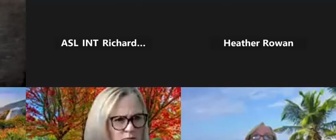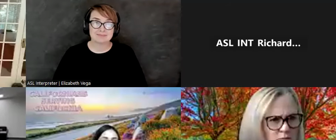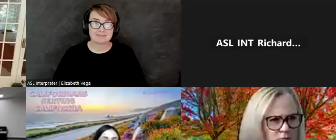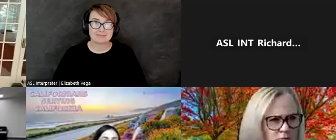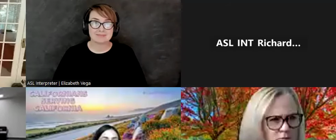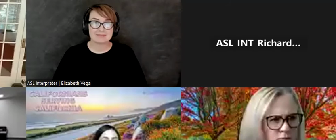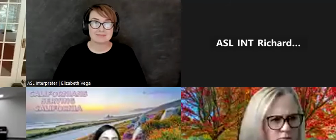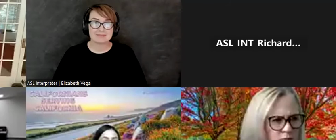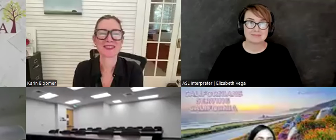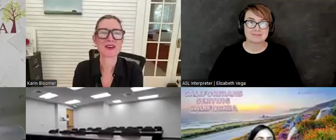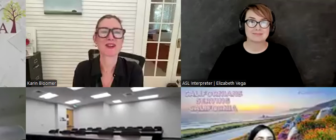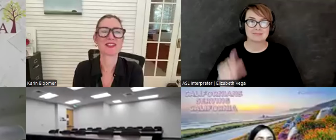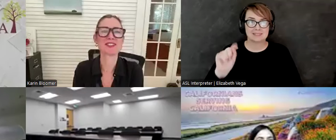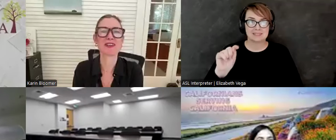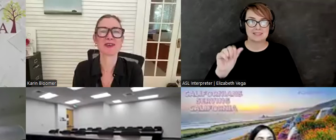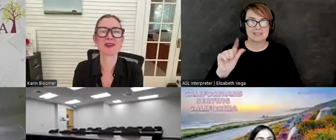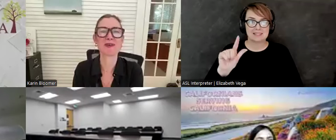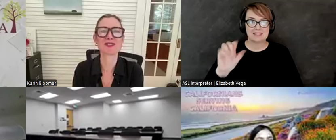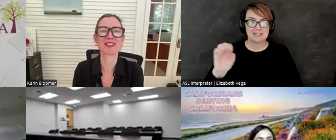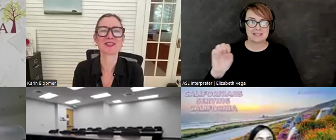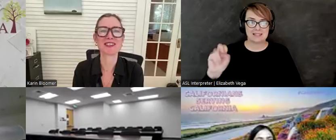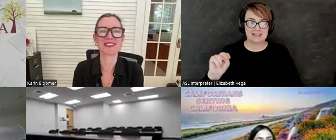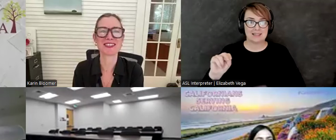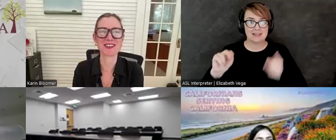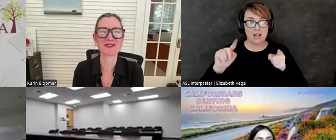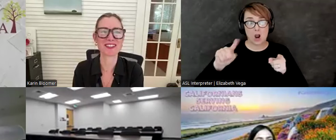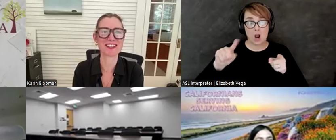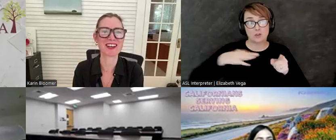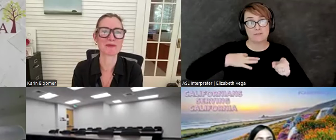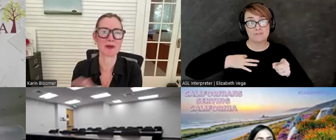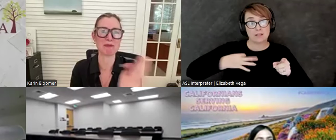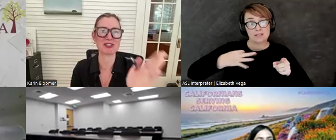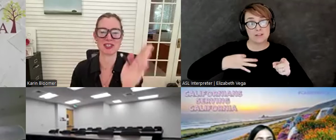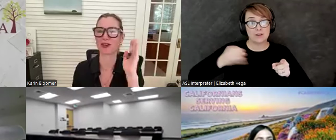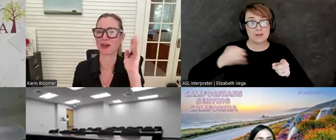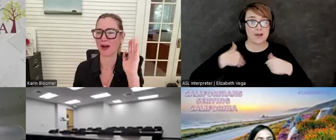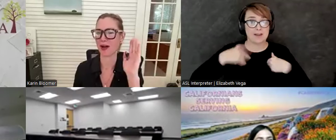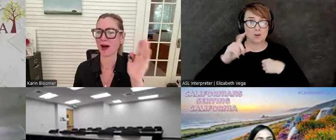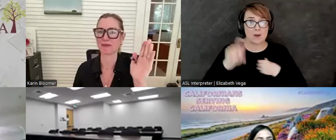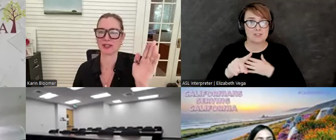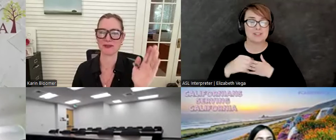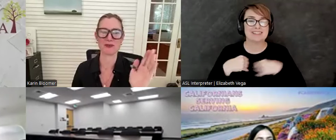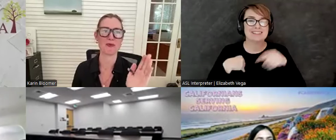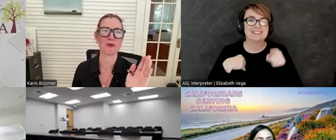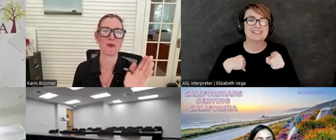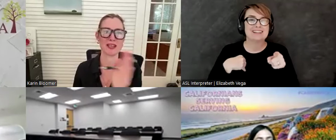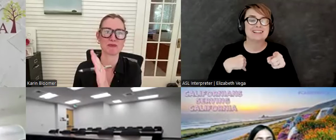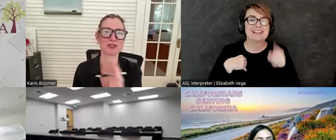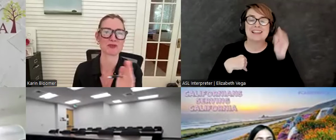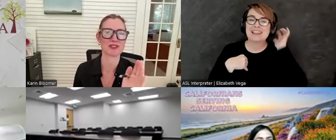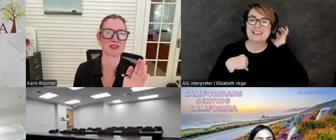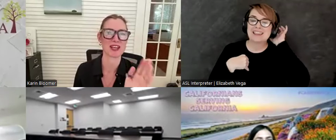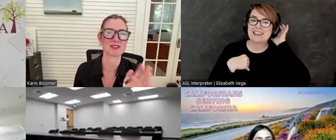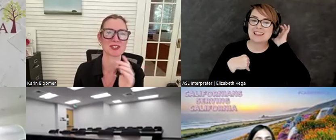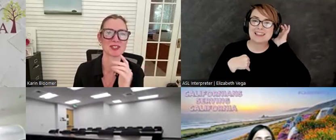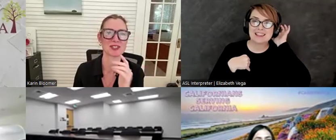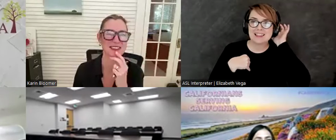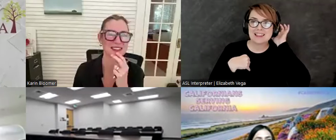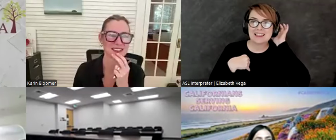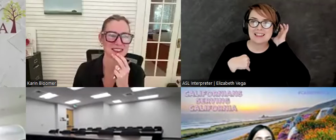Talene, I see your hand. Is that volunteering or a question? Are these volunteering? Let me just hear audibly why each person's raising their